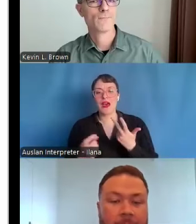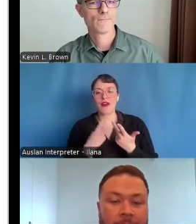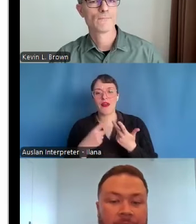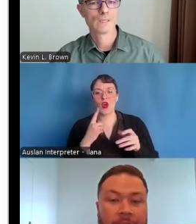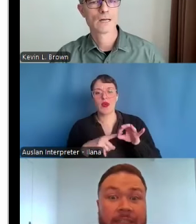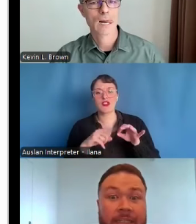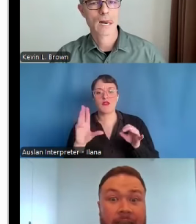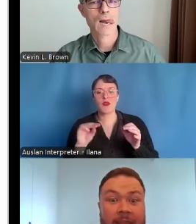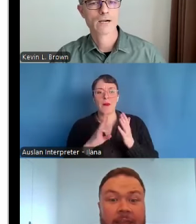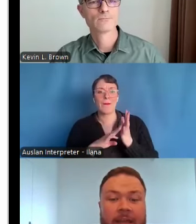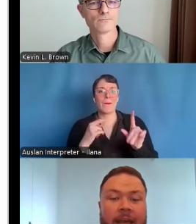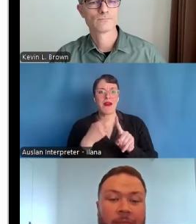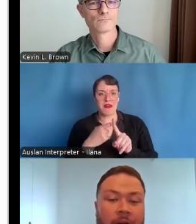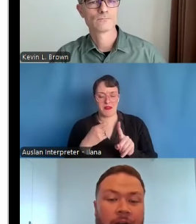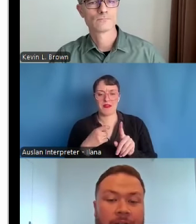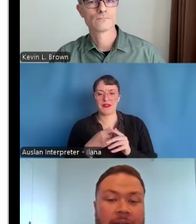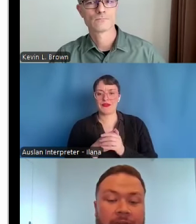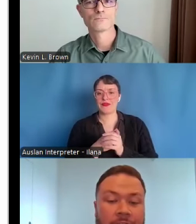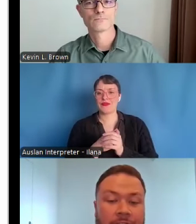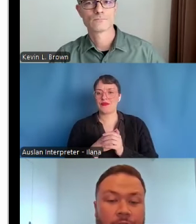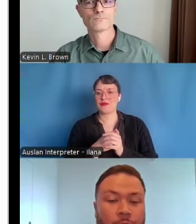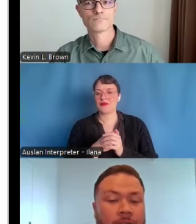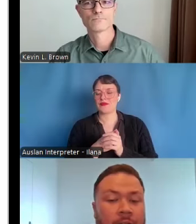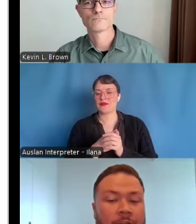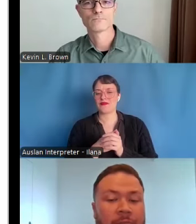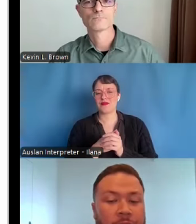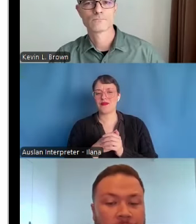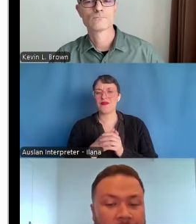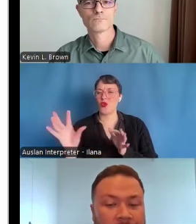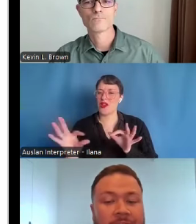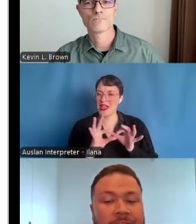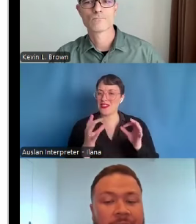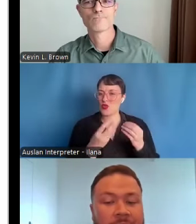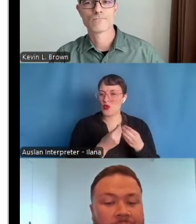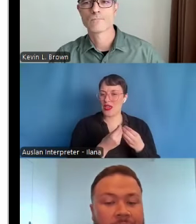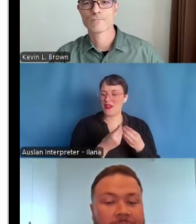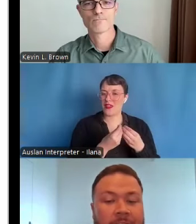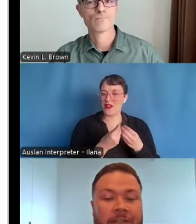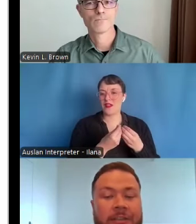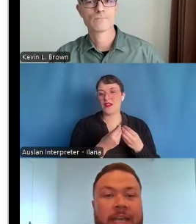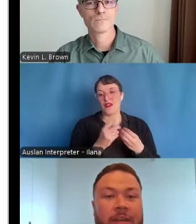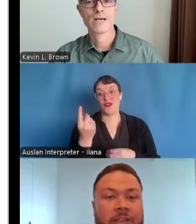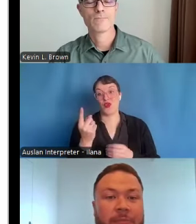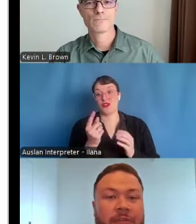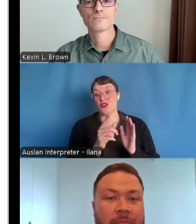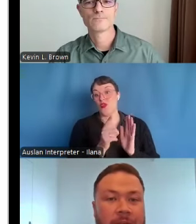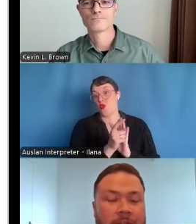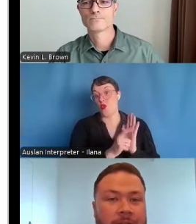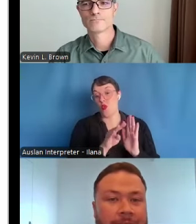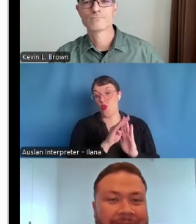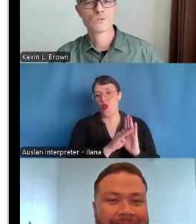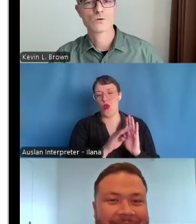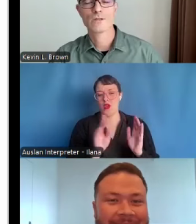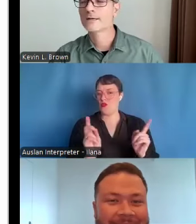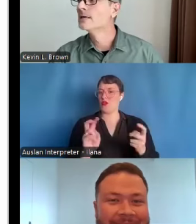Yep. Just again, I think on that first law, what kind of problems do you see arts organizations naming at the Yep. top of their